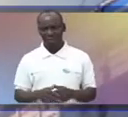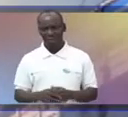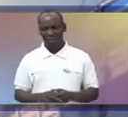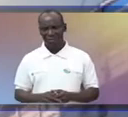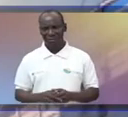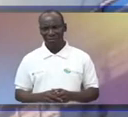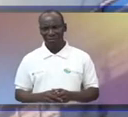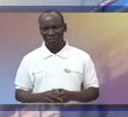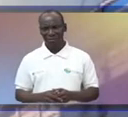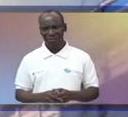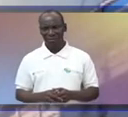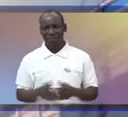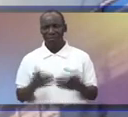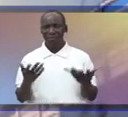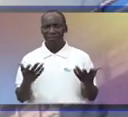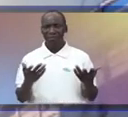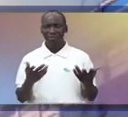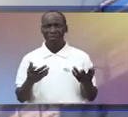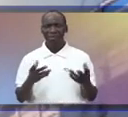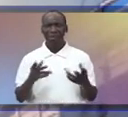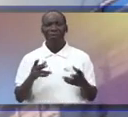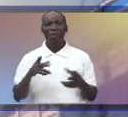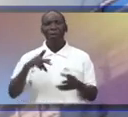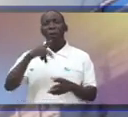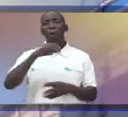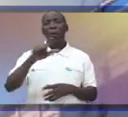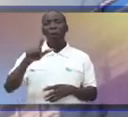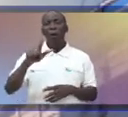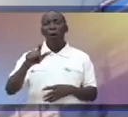are Paul and old Bisa,